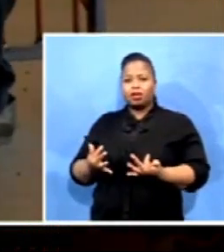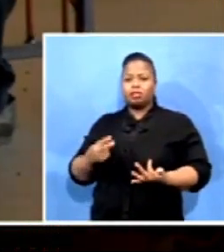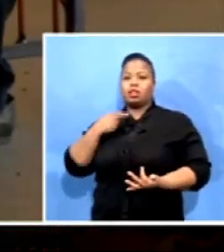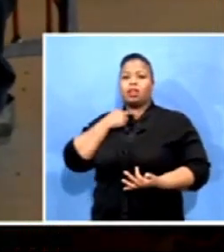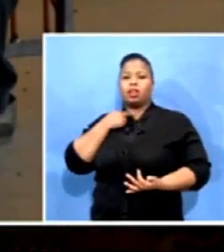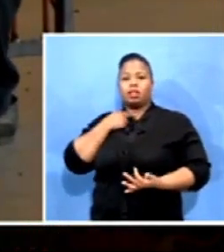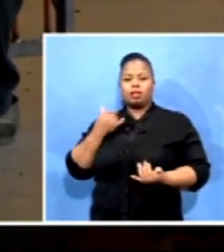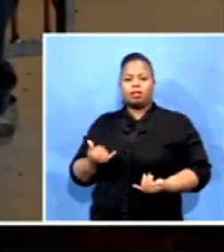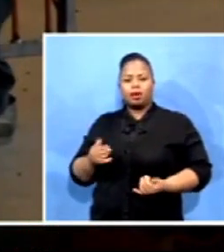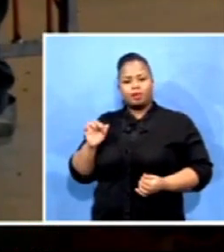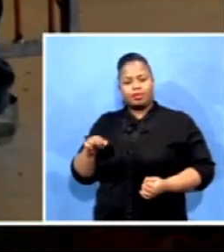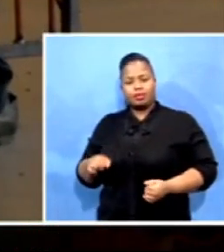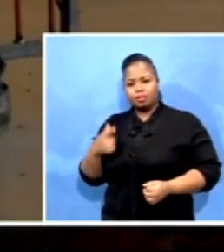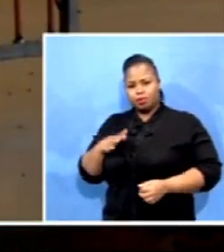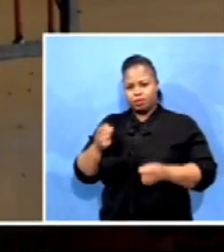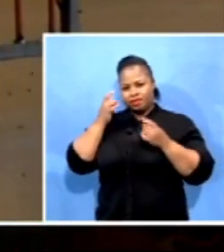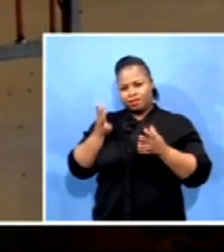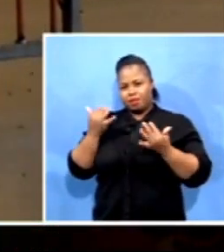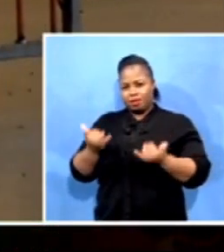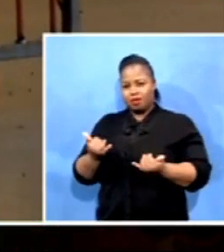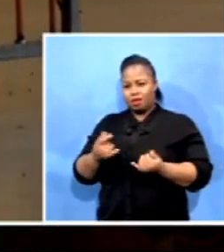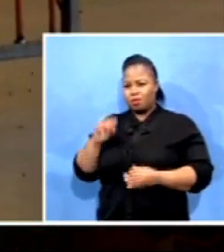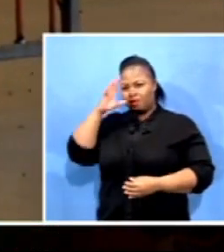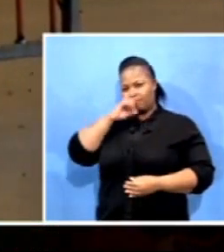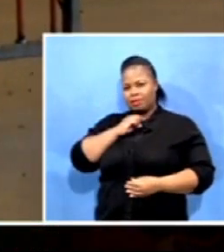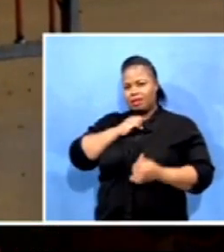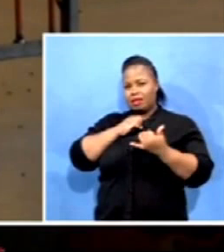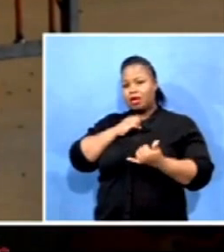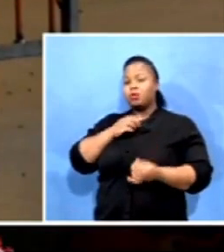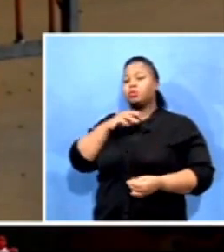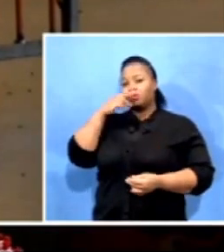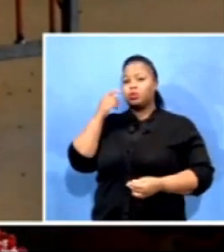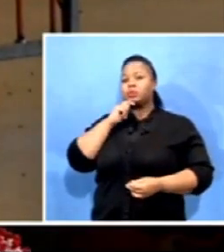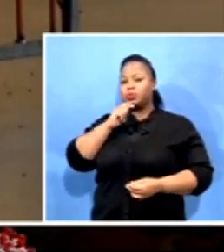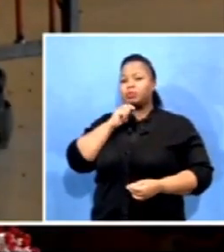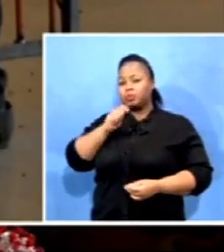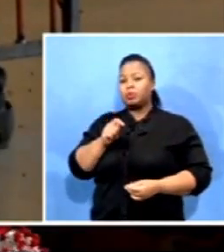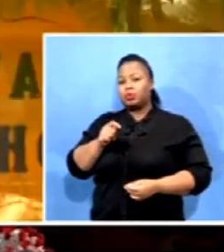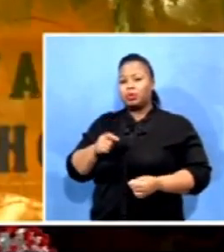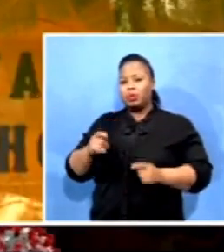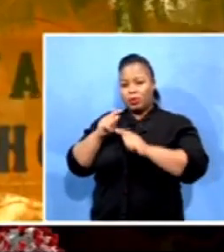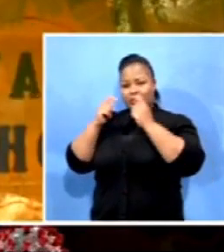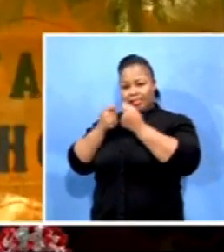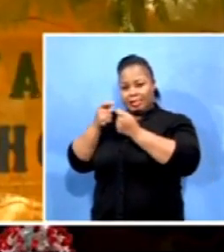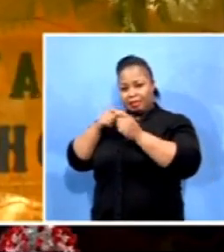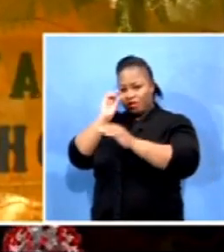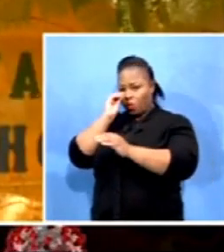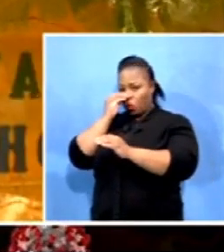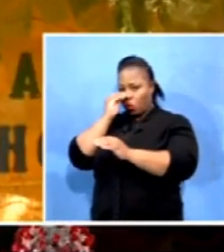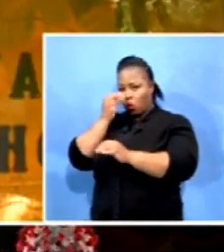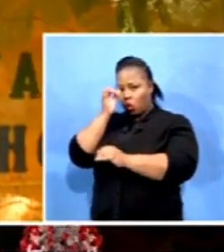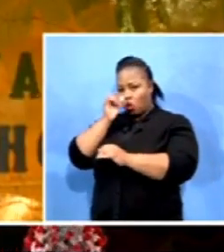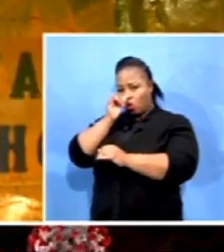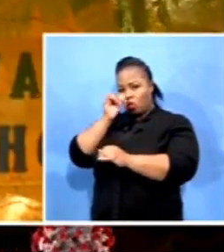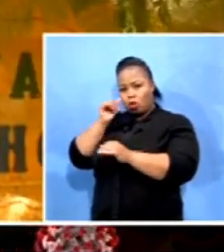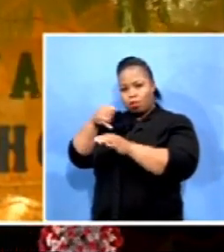now suspecting that we are dealing with a real criminal syndicate, which may be informed by some nefarious